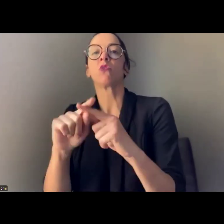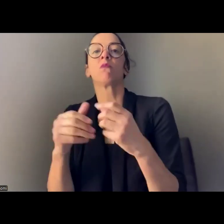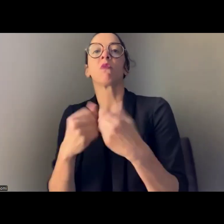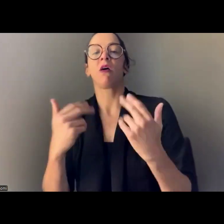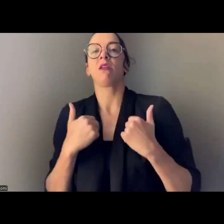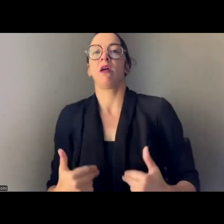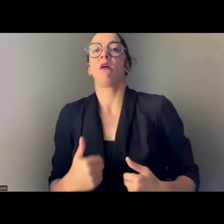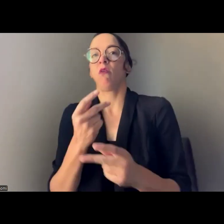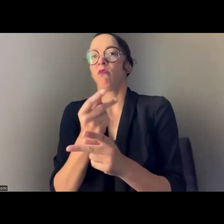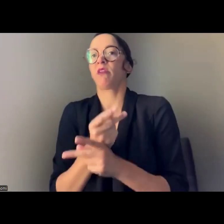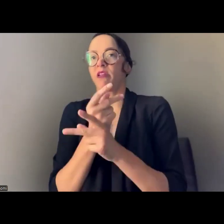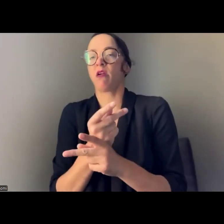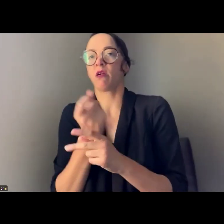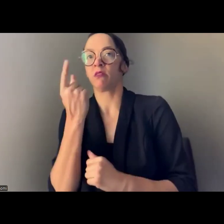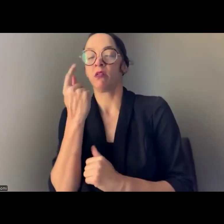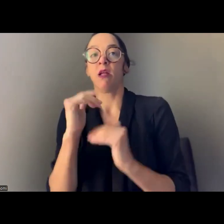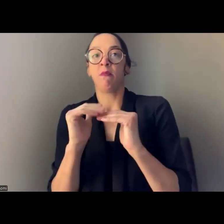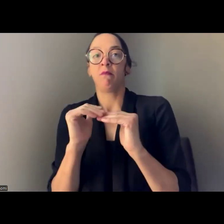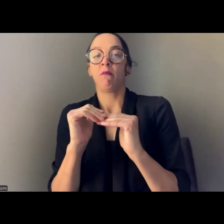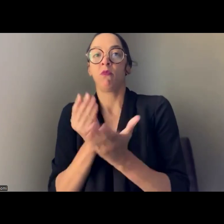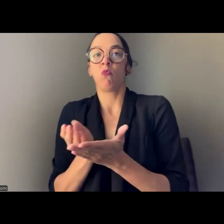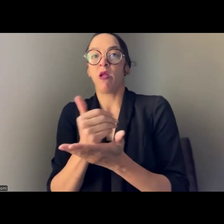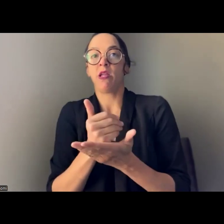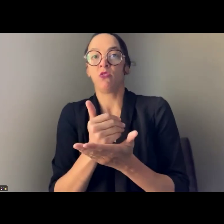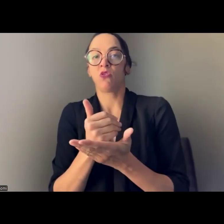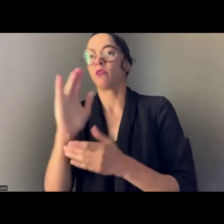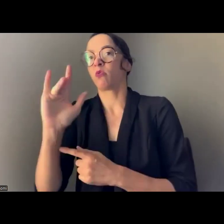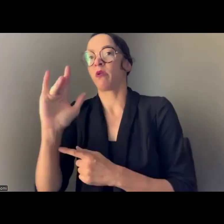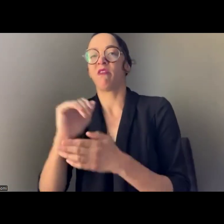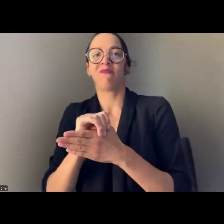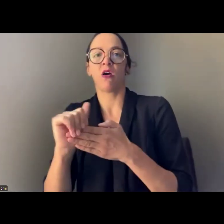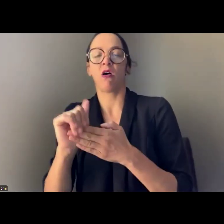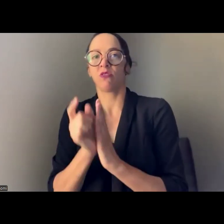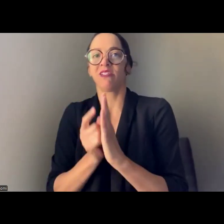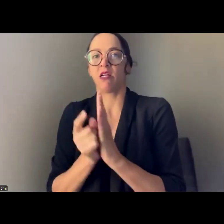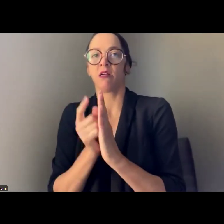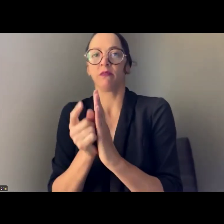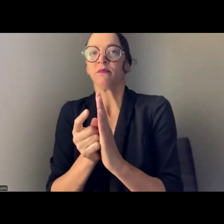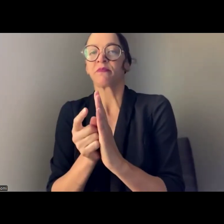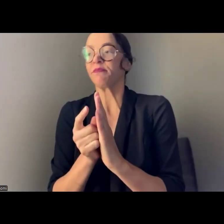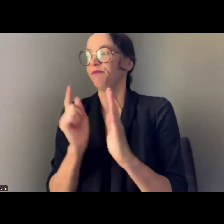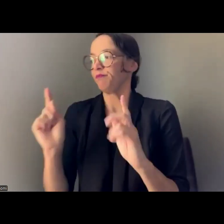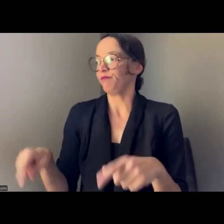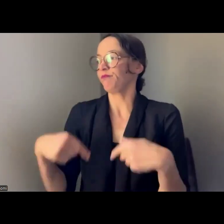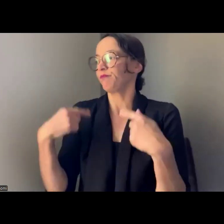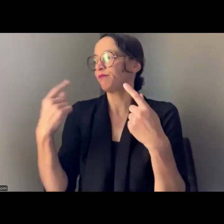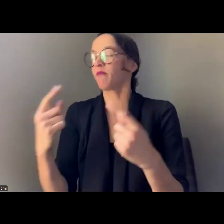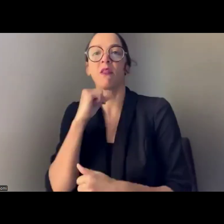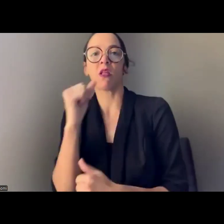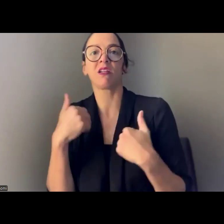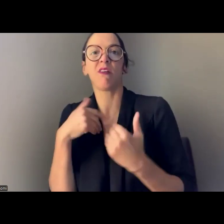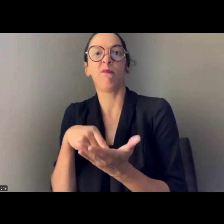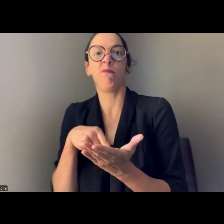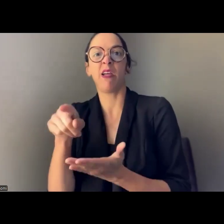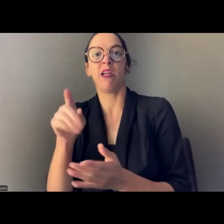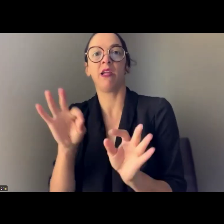is $25 an hour. There has not been a pay rate increase for home and